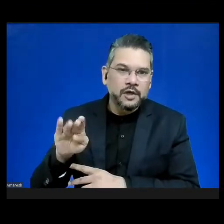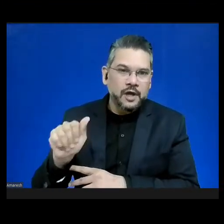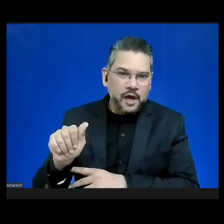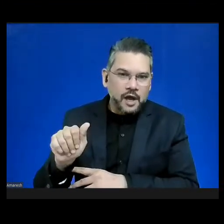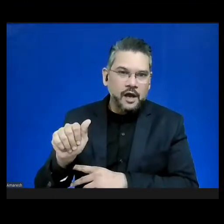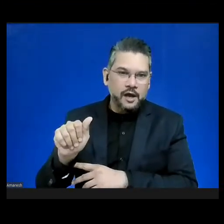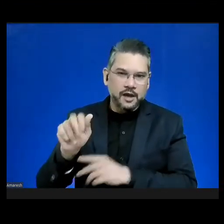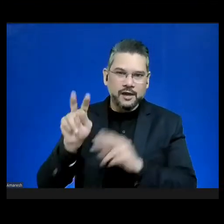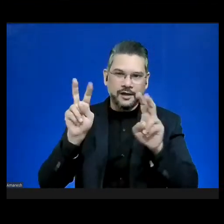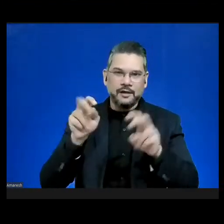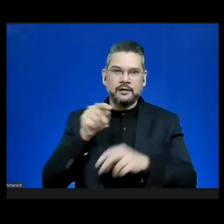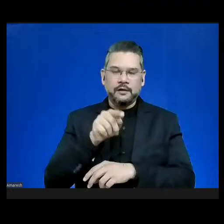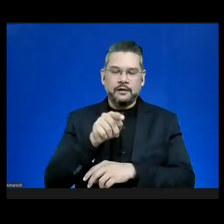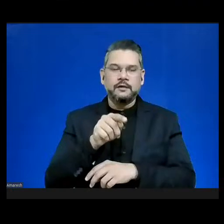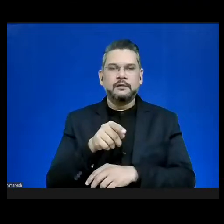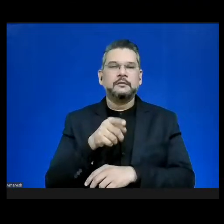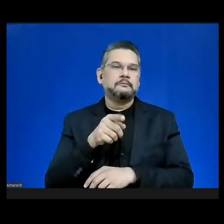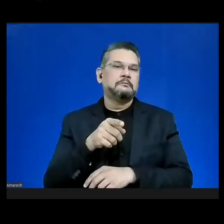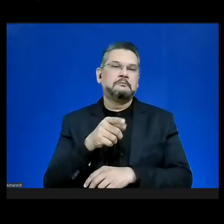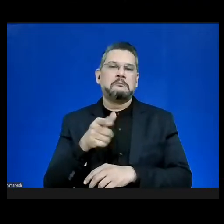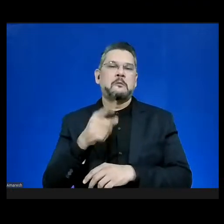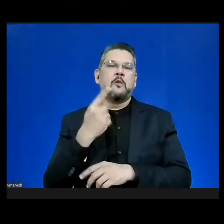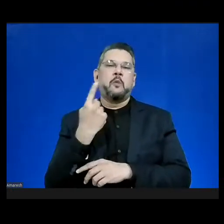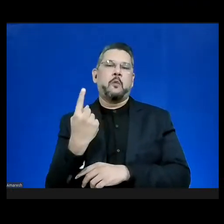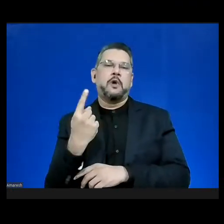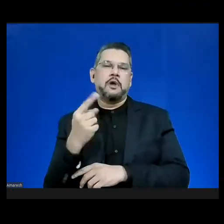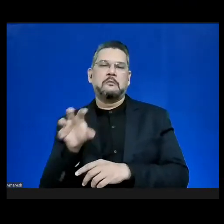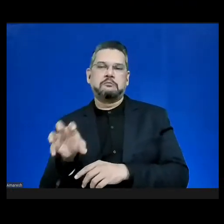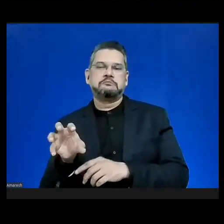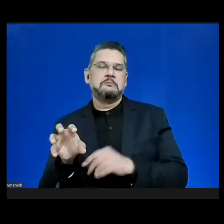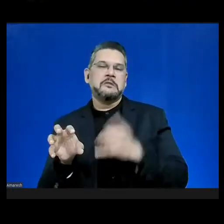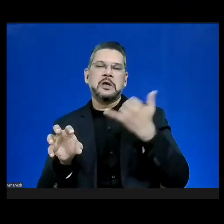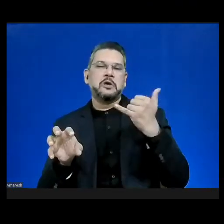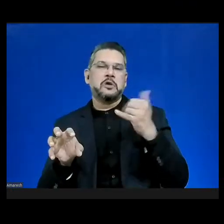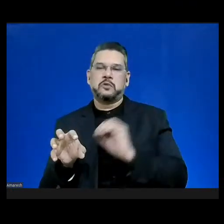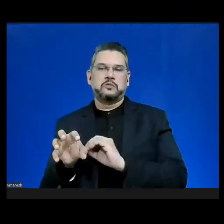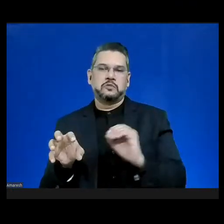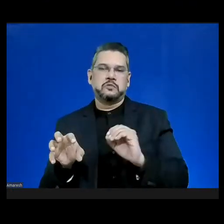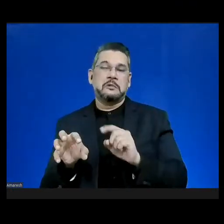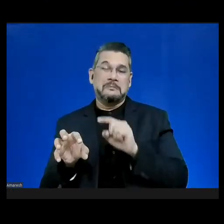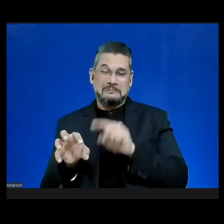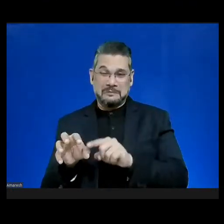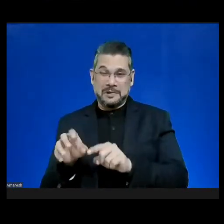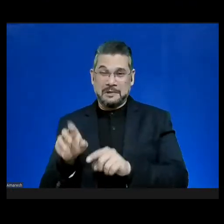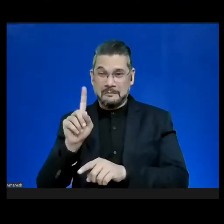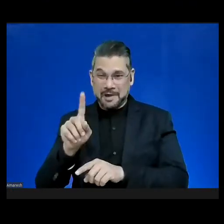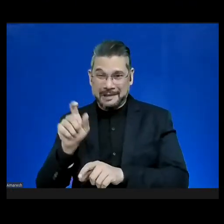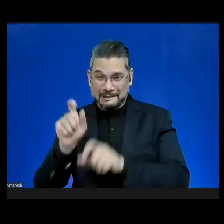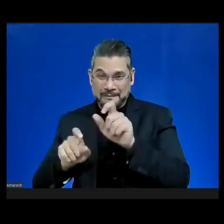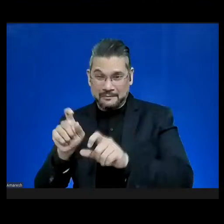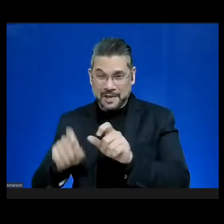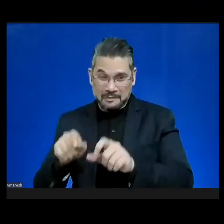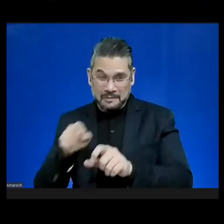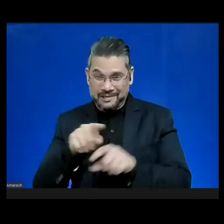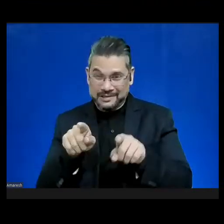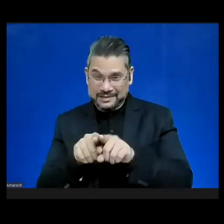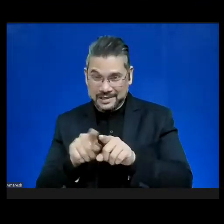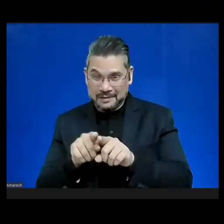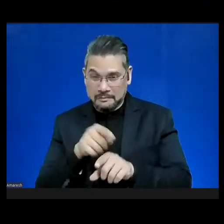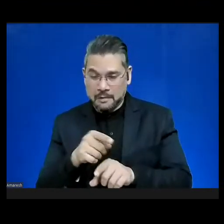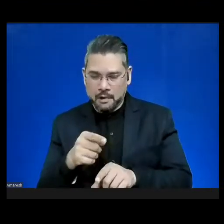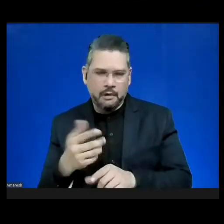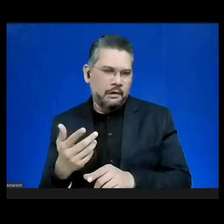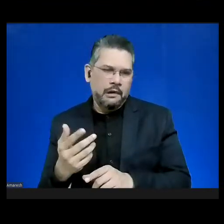a vision on yellow spectrum. But that population is very, very small. That